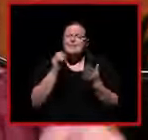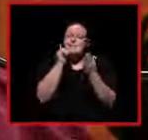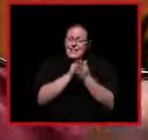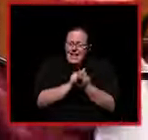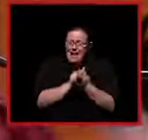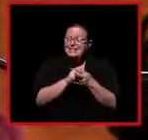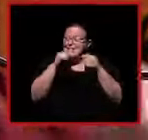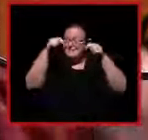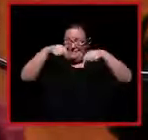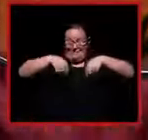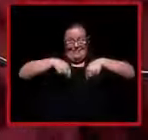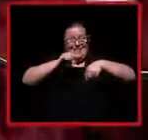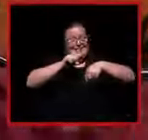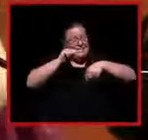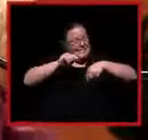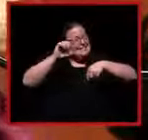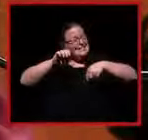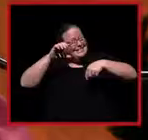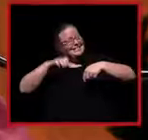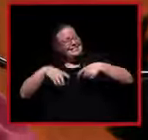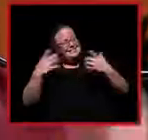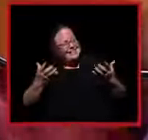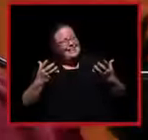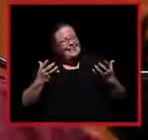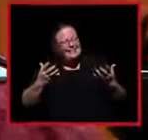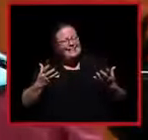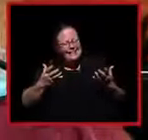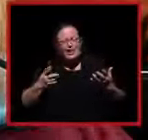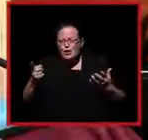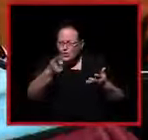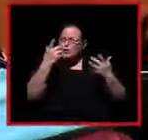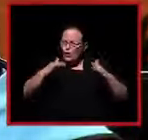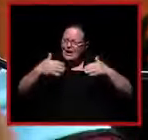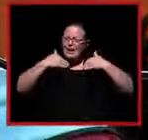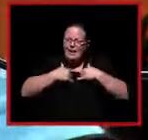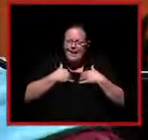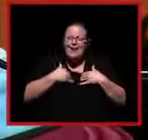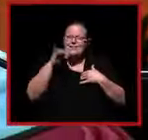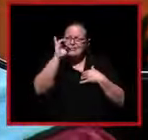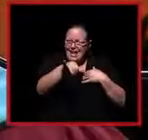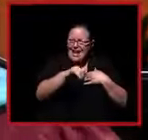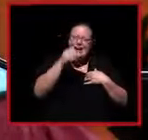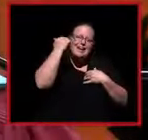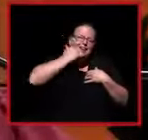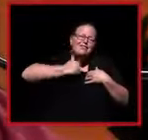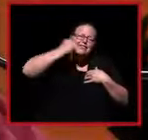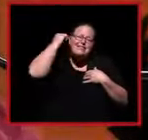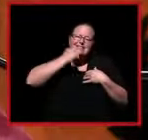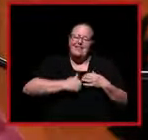what STCC is. You guys get that every single day.